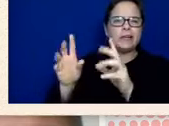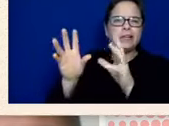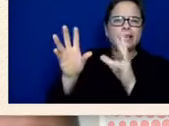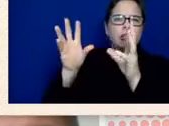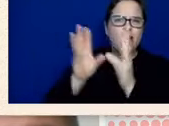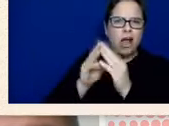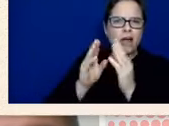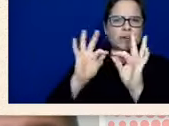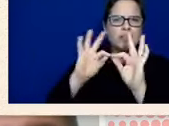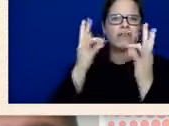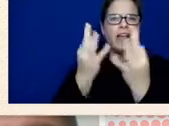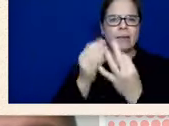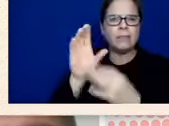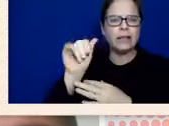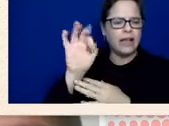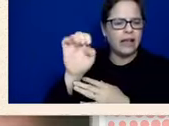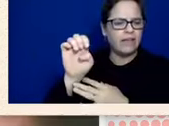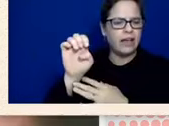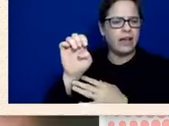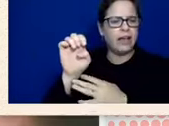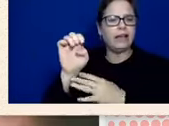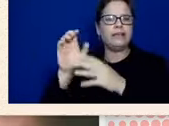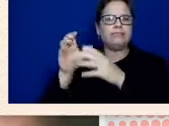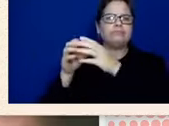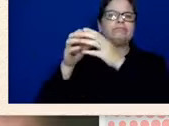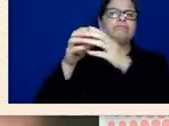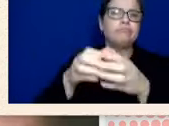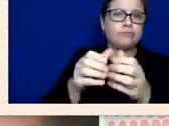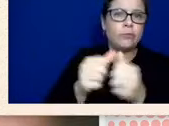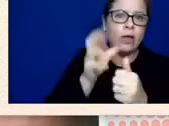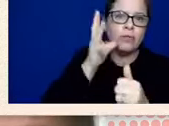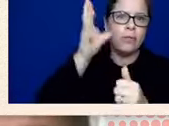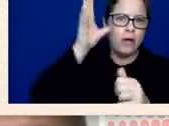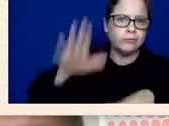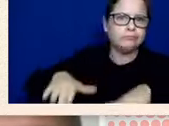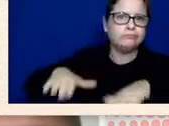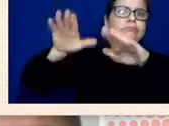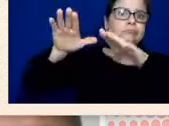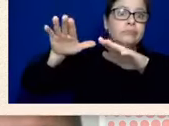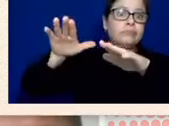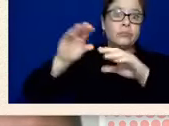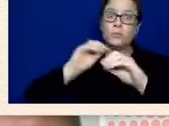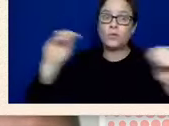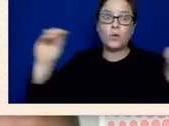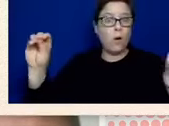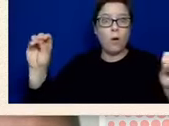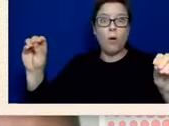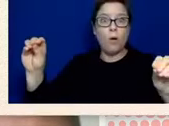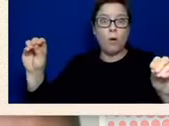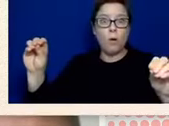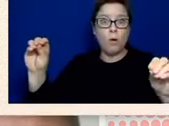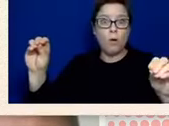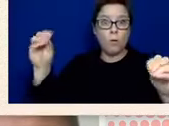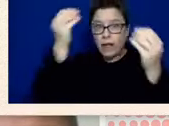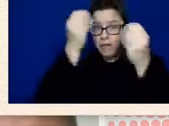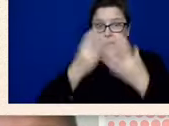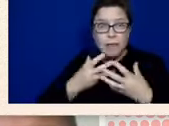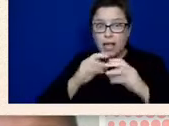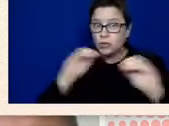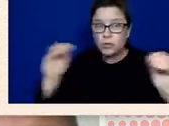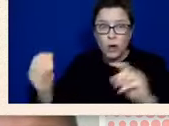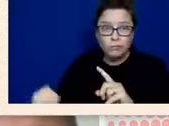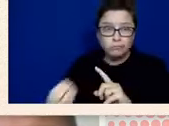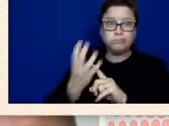put a perspective that if it wasn't for any of this, I would not be where I am. I would not be looking at the